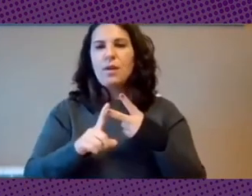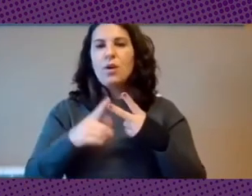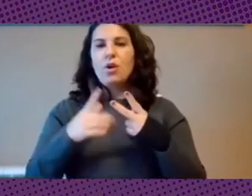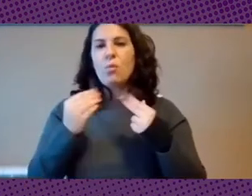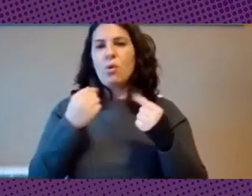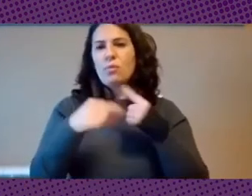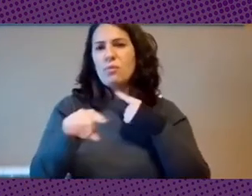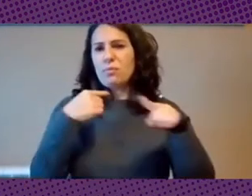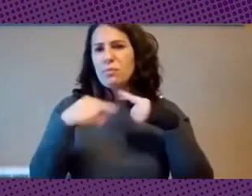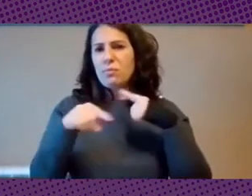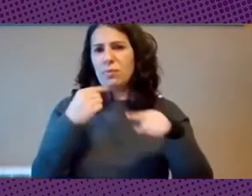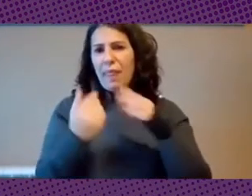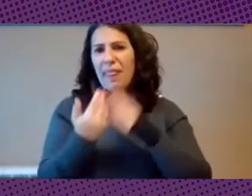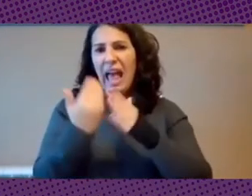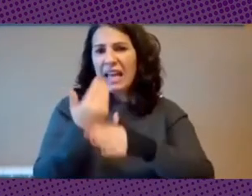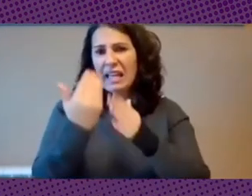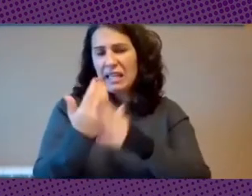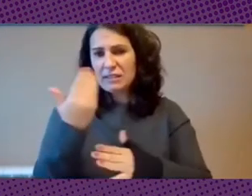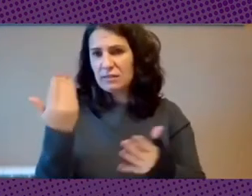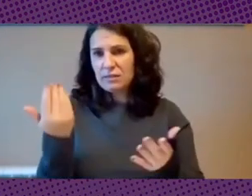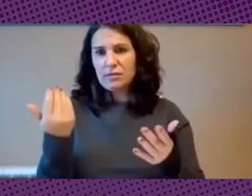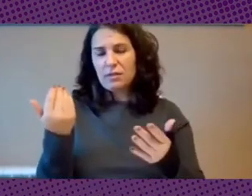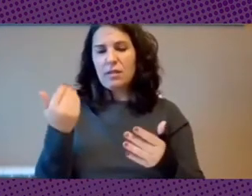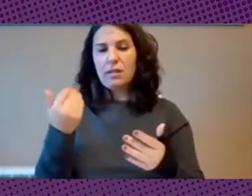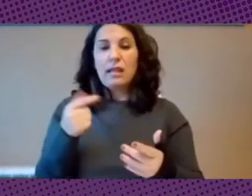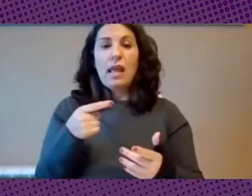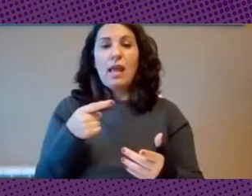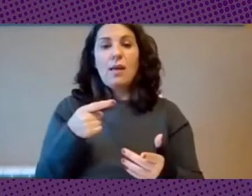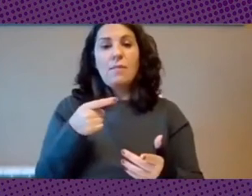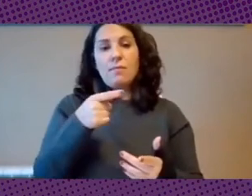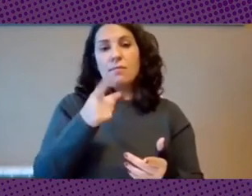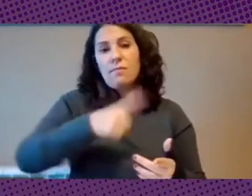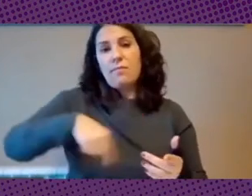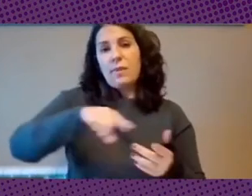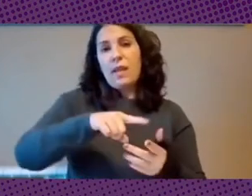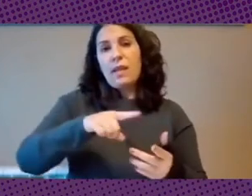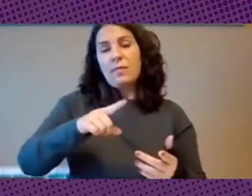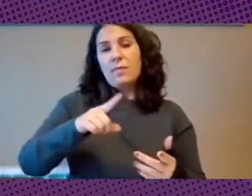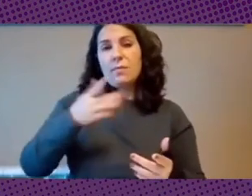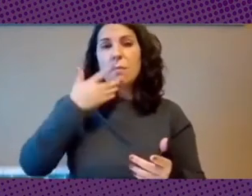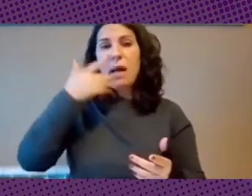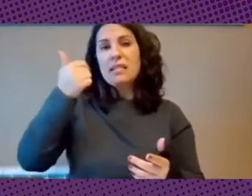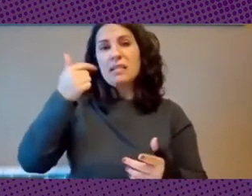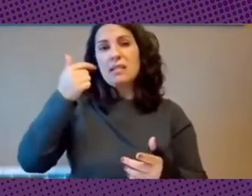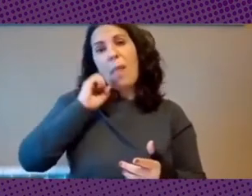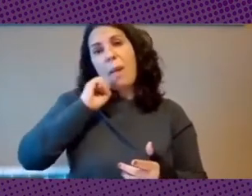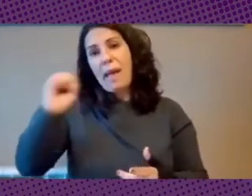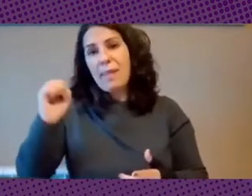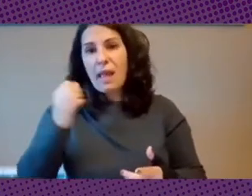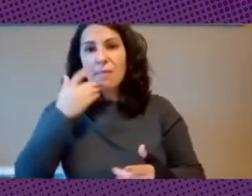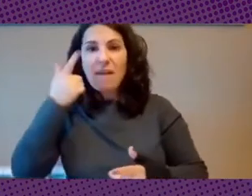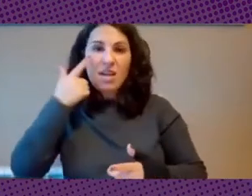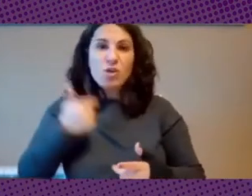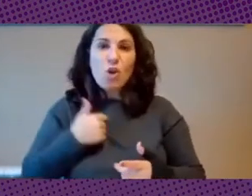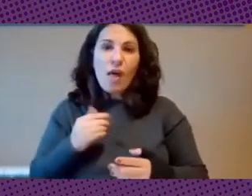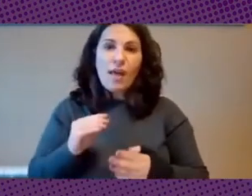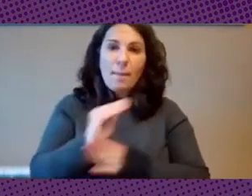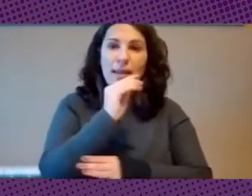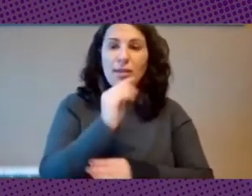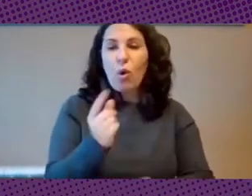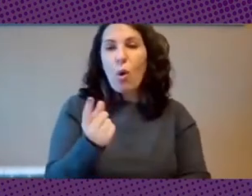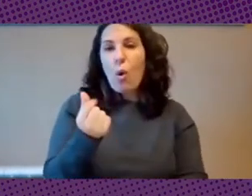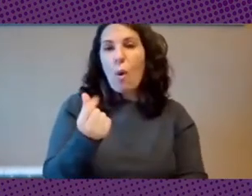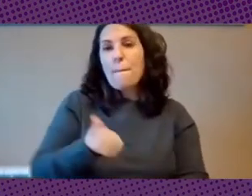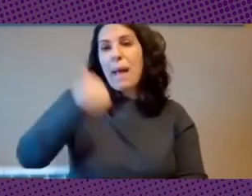where their customers are and getting more and more customers. Because the logic is also not only that you want to have